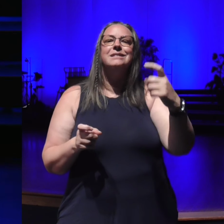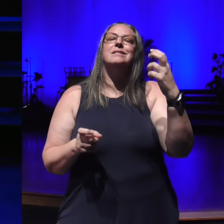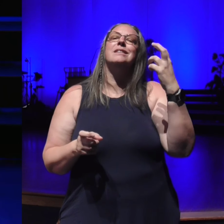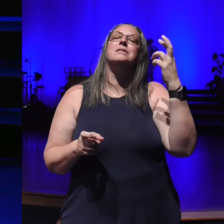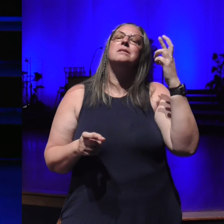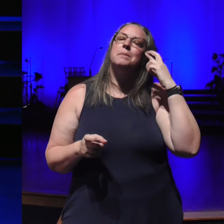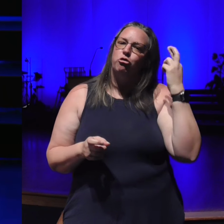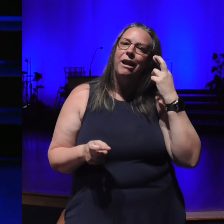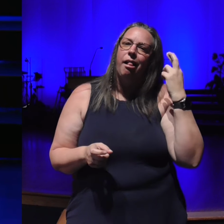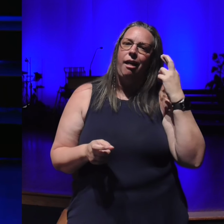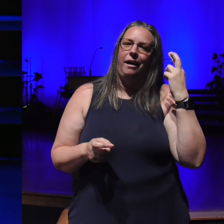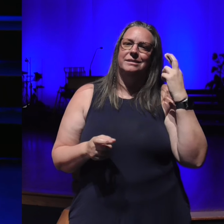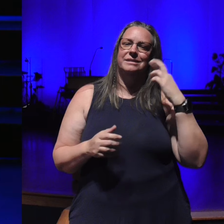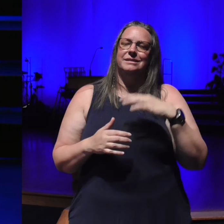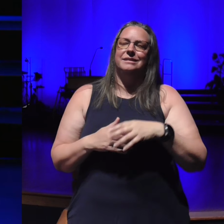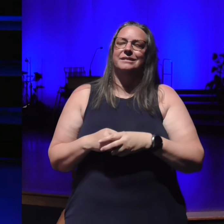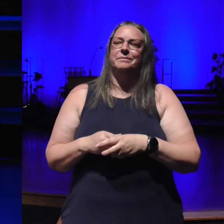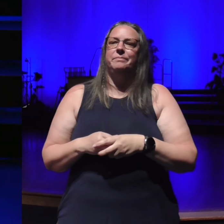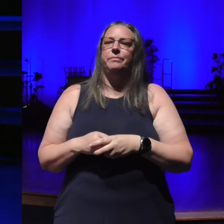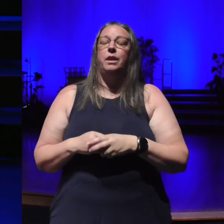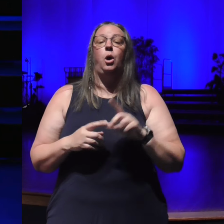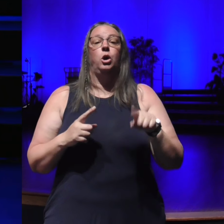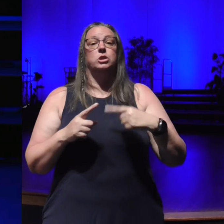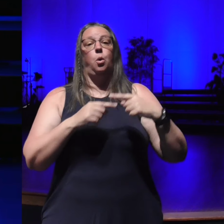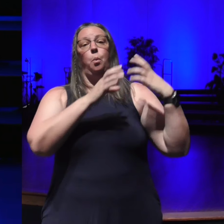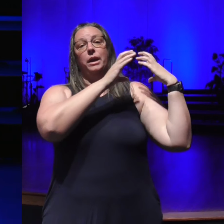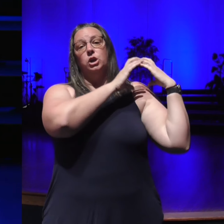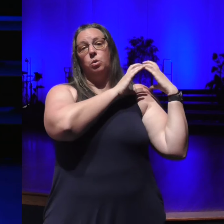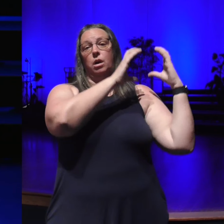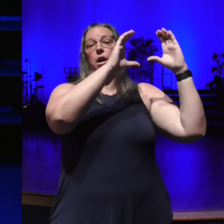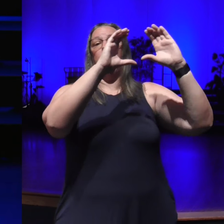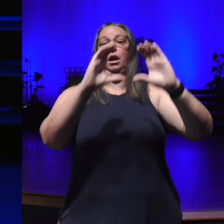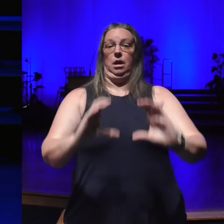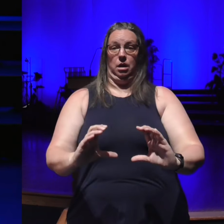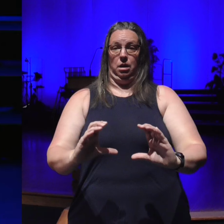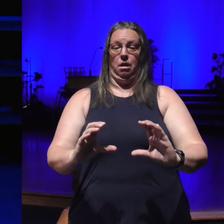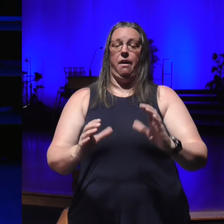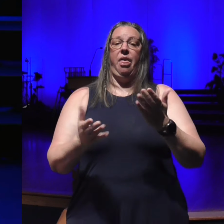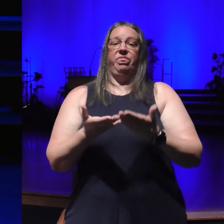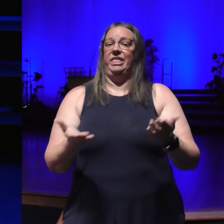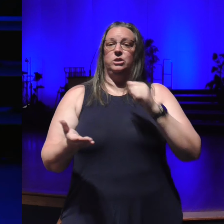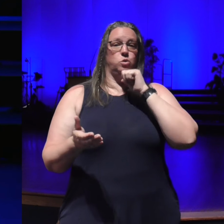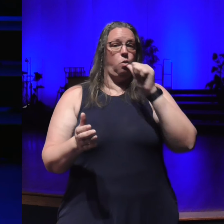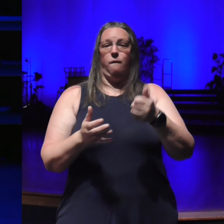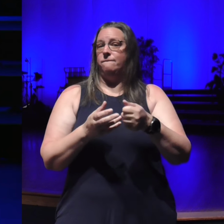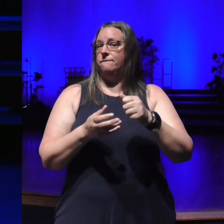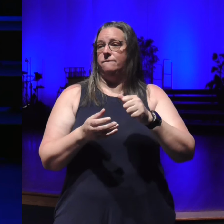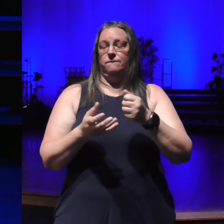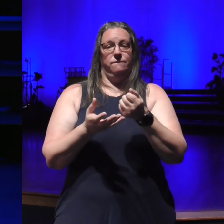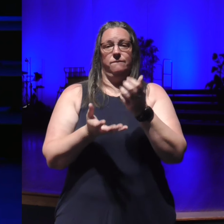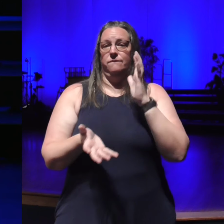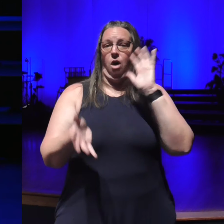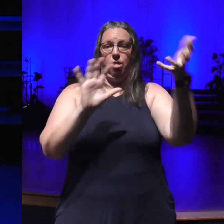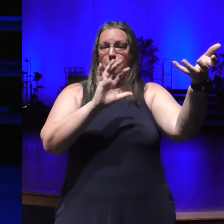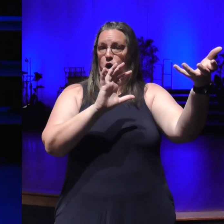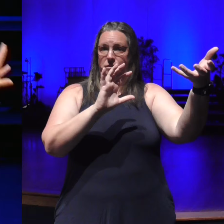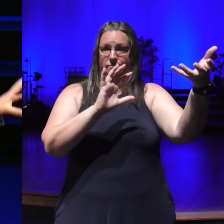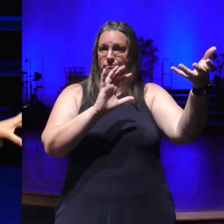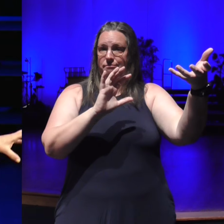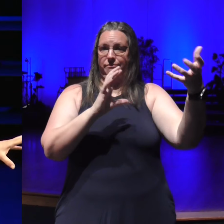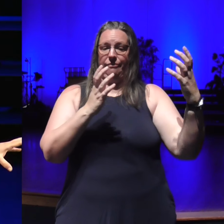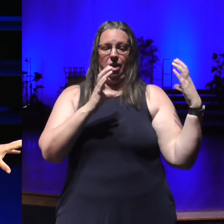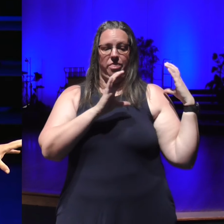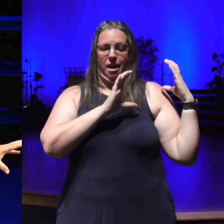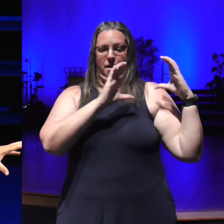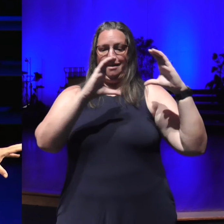If you release the weight of the world on your shoulders, things don't fall apart. They come together. It's not about getting rid